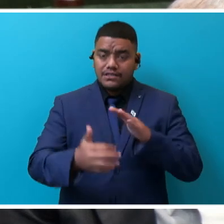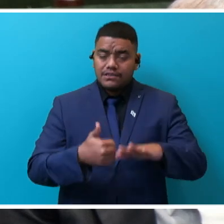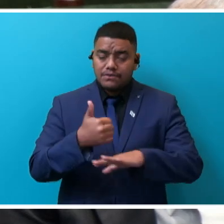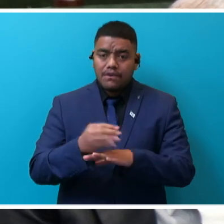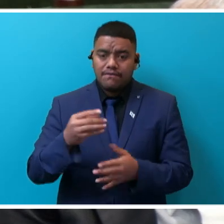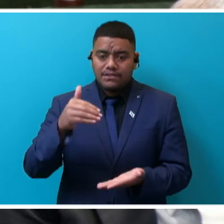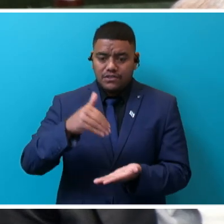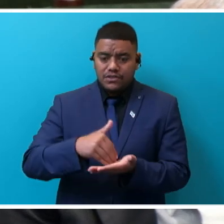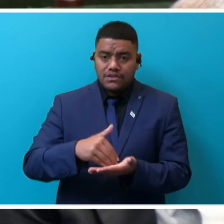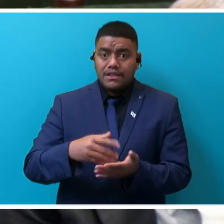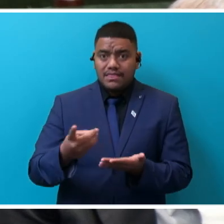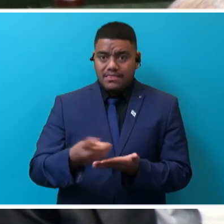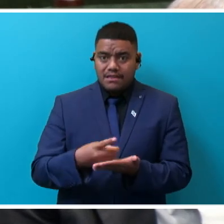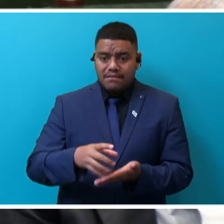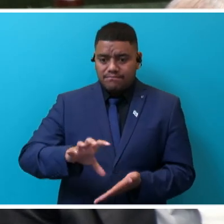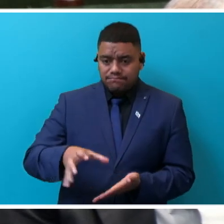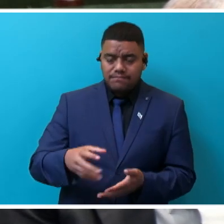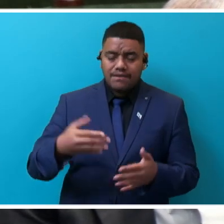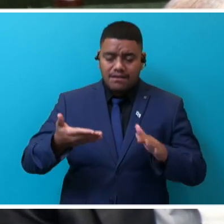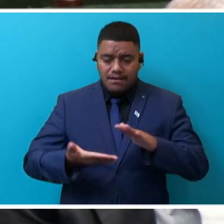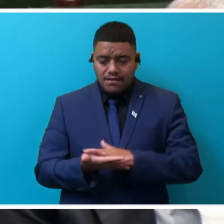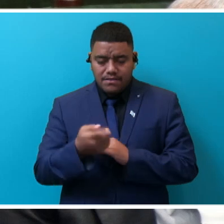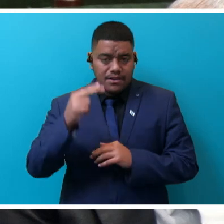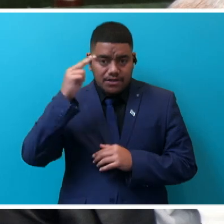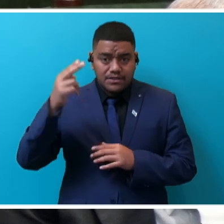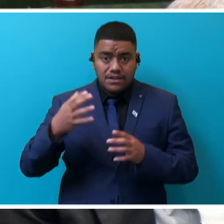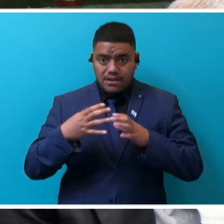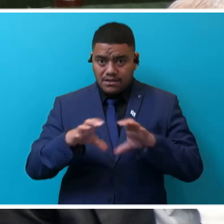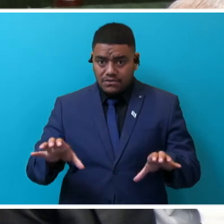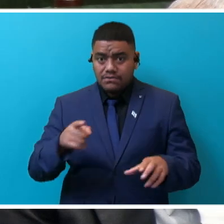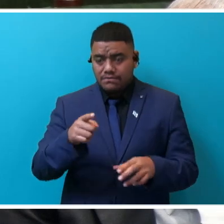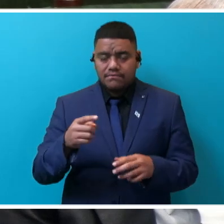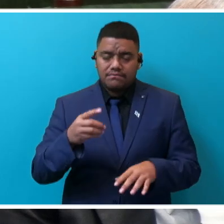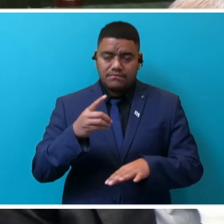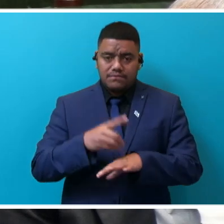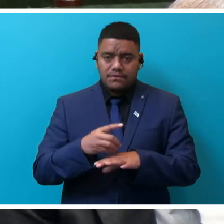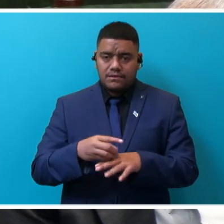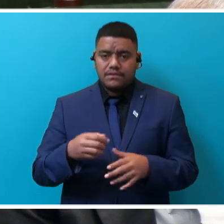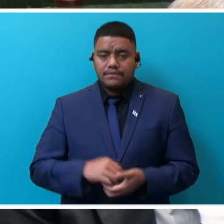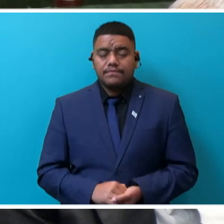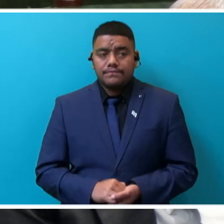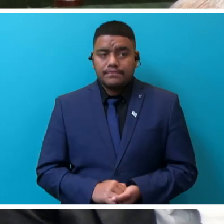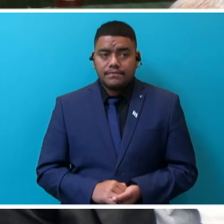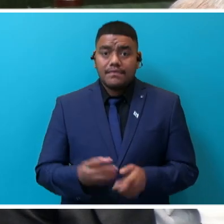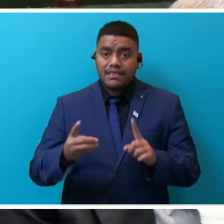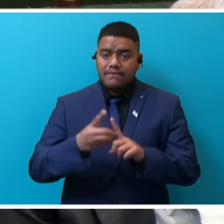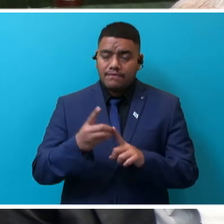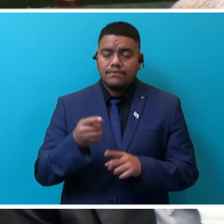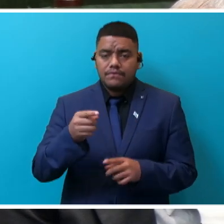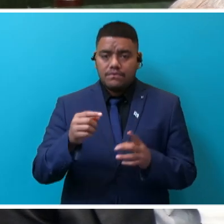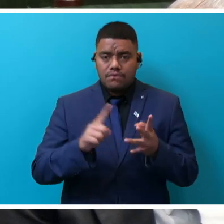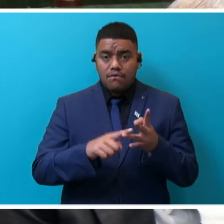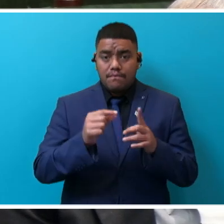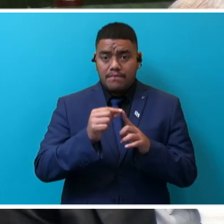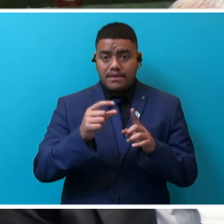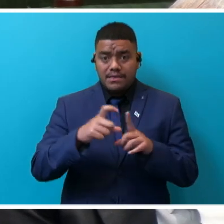central database of disability research under the National Council of Persons with Disabilities, or NCPD, development of OPD database